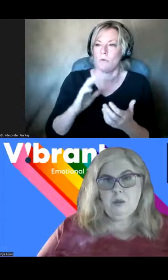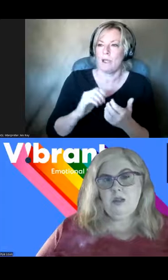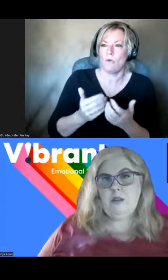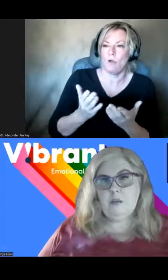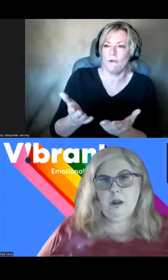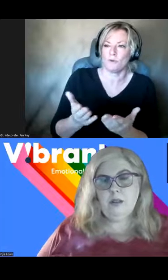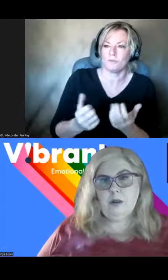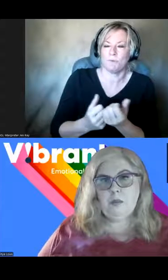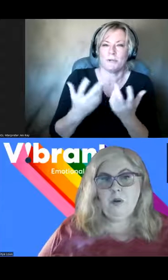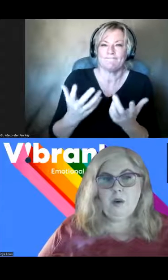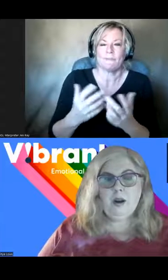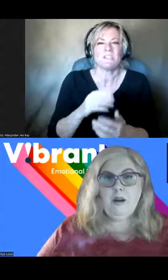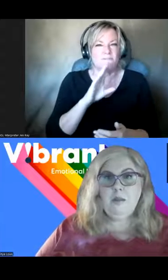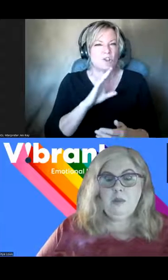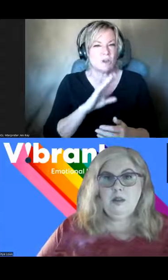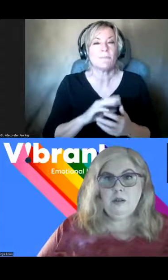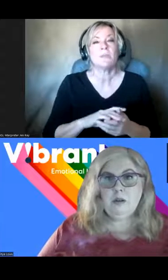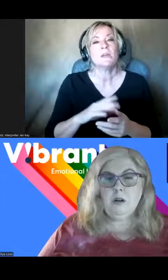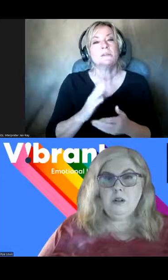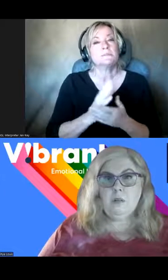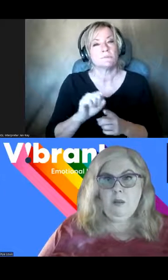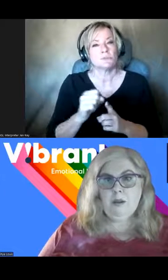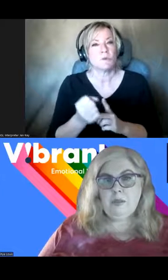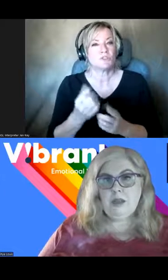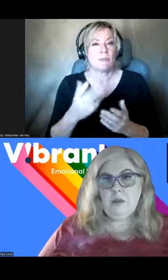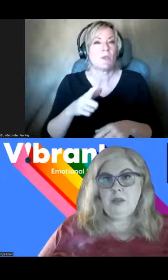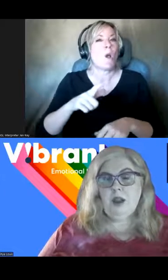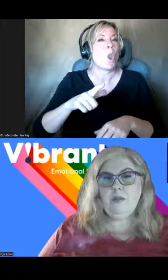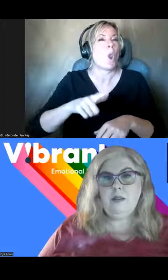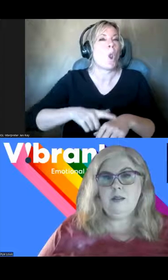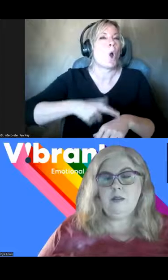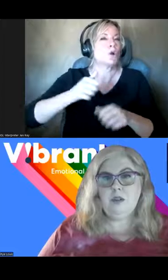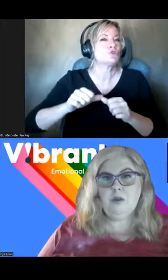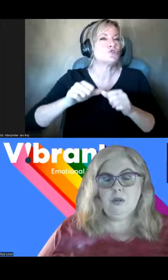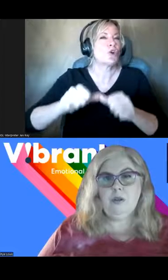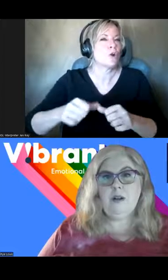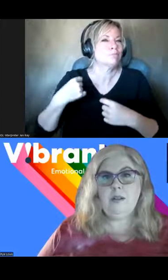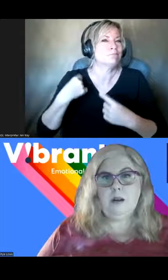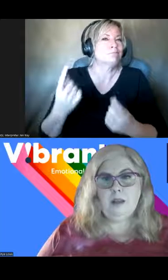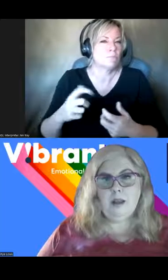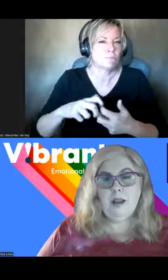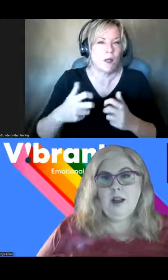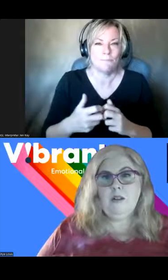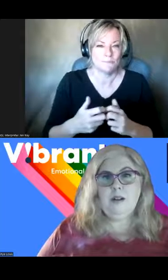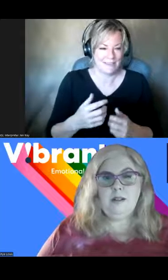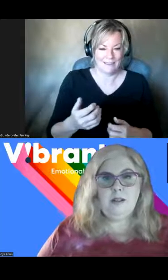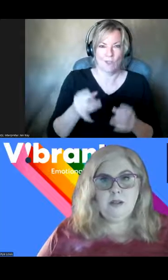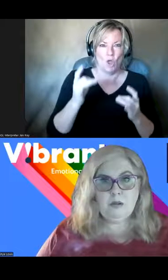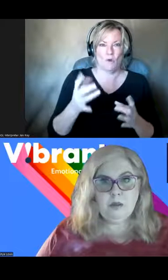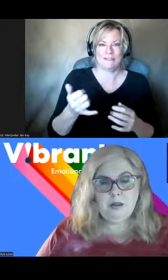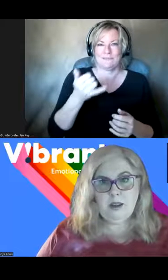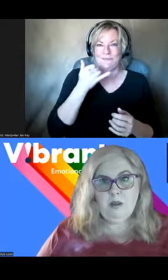Some of those situations that Brian talked about where maybe there's longer term problems that we don't have easy solutions for through a crisis hotline, and the